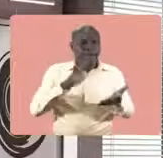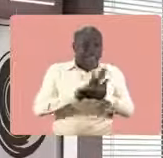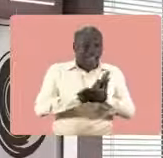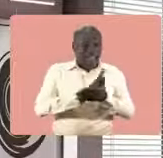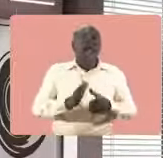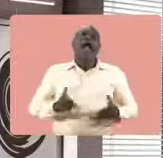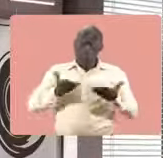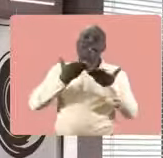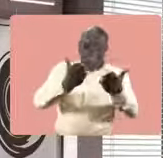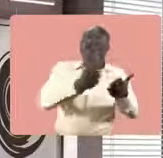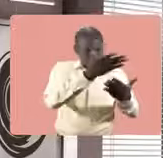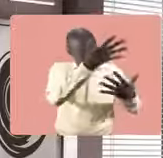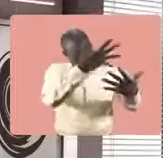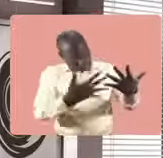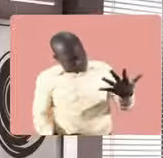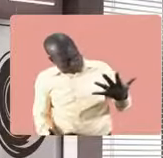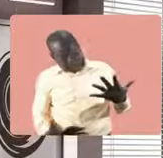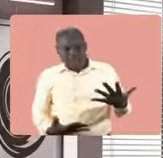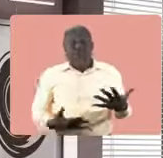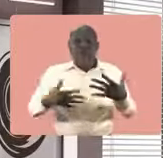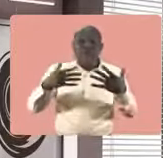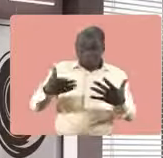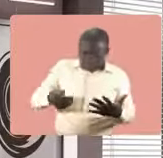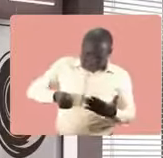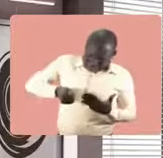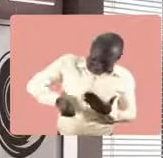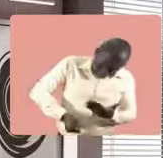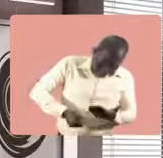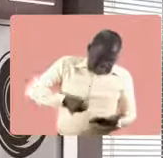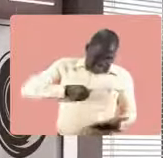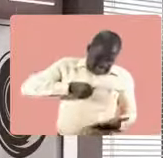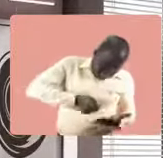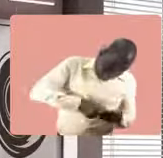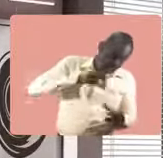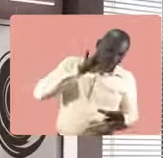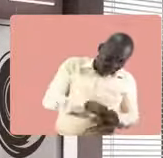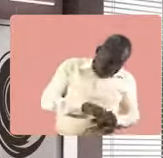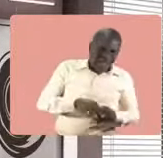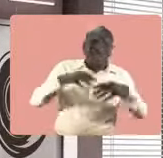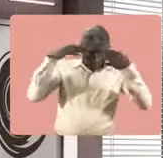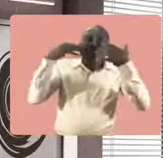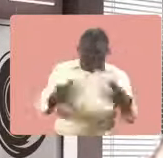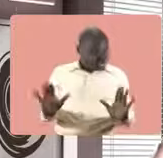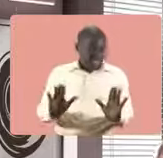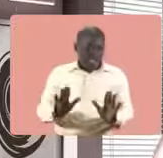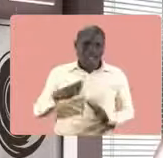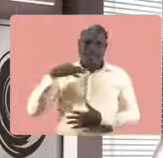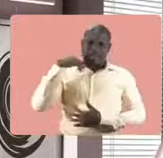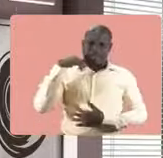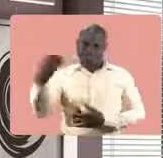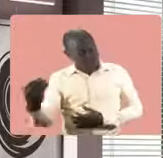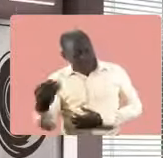etimuno. Na de etim ho ade amasa ani pakro no. Uwia. Besi ko ofi. Aya gen